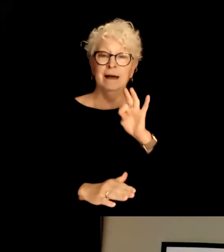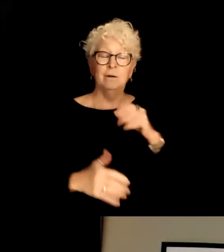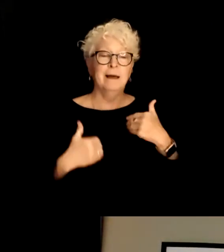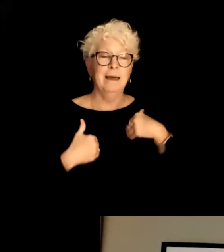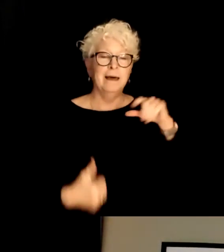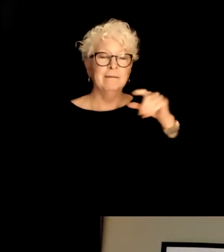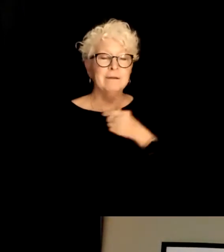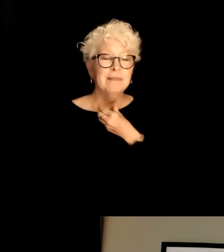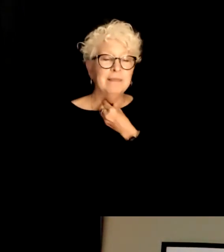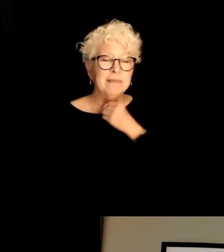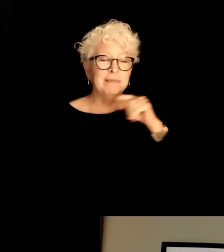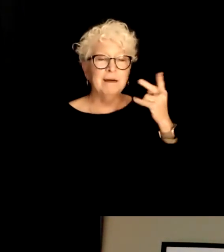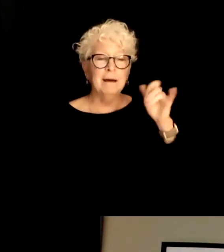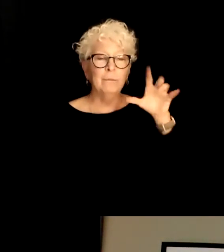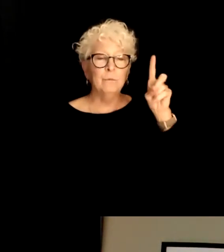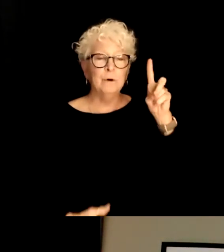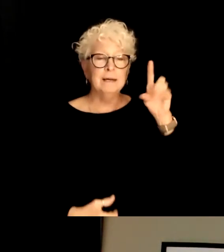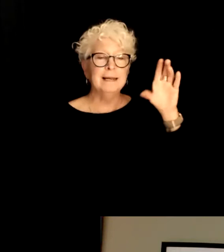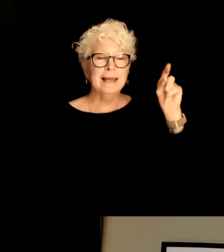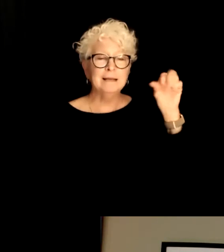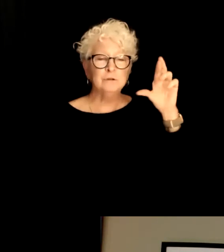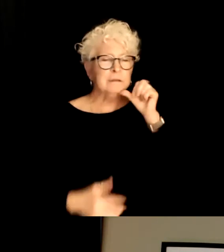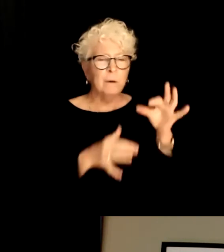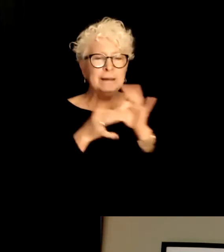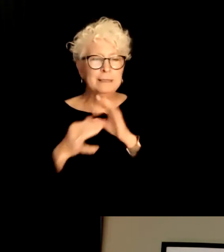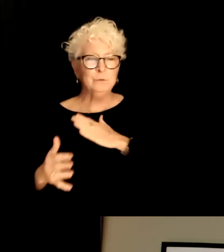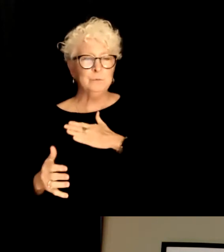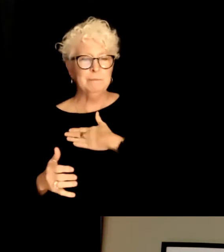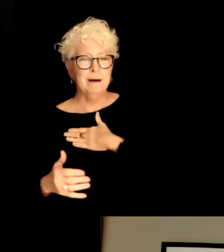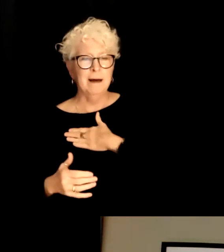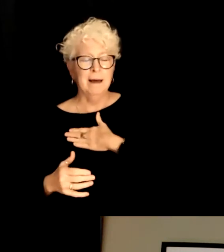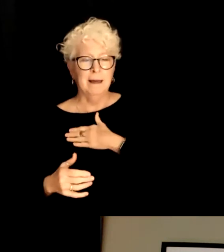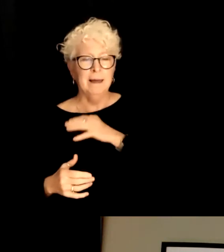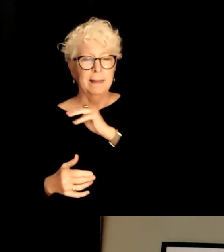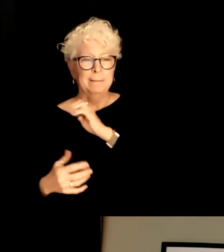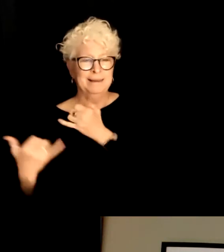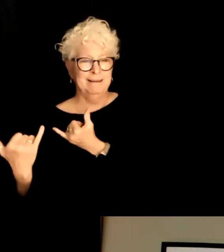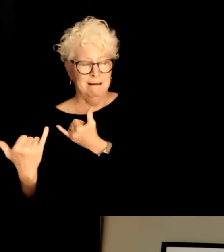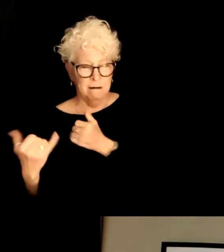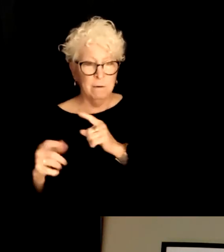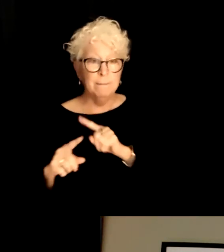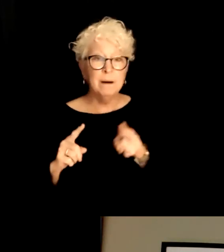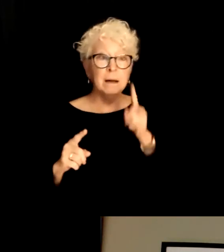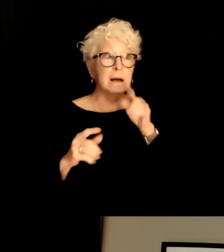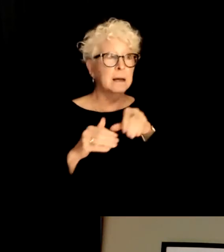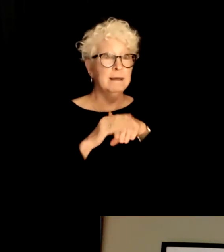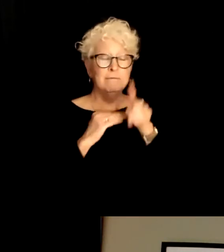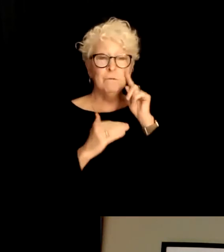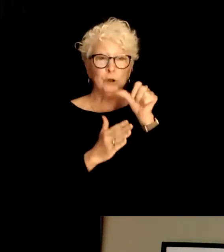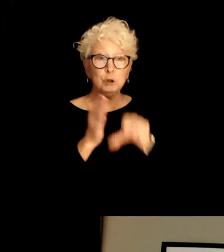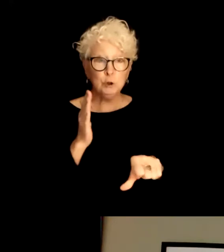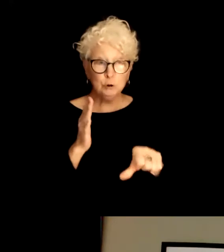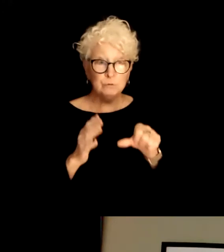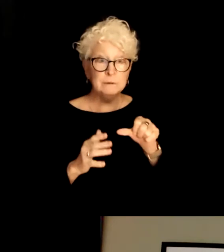cancer. The cancer had nothing to do with my symptoms, but as when I went to have surgery for the thyroid